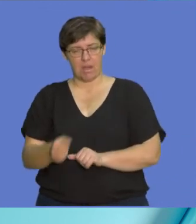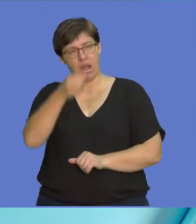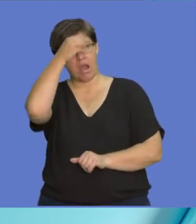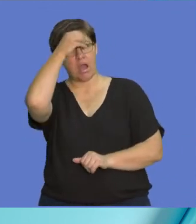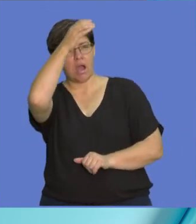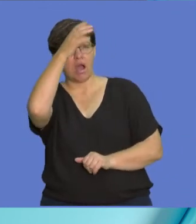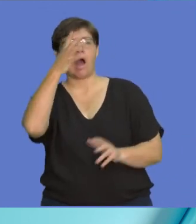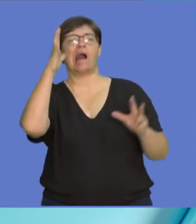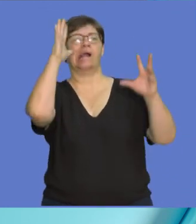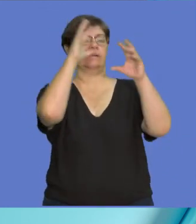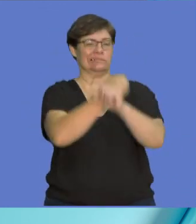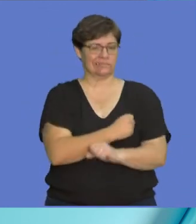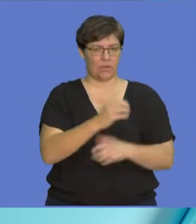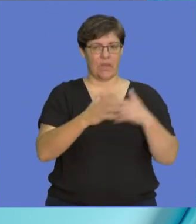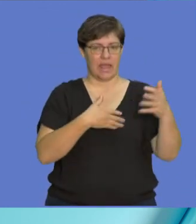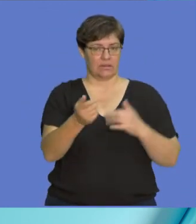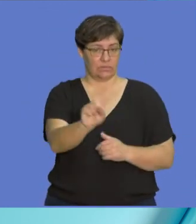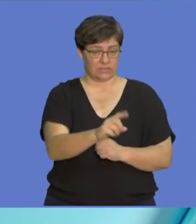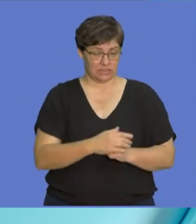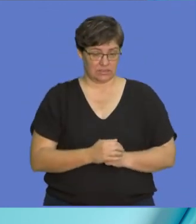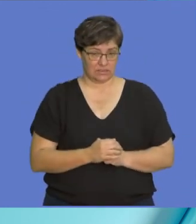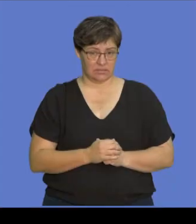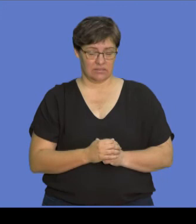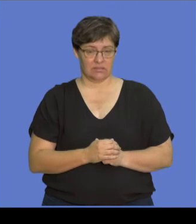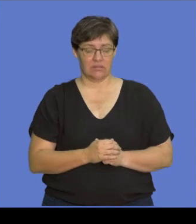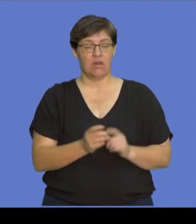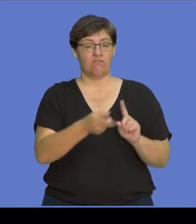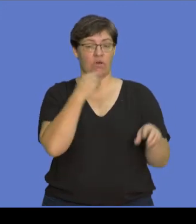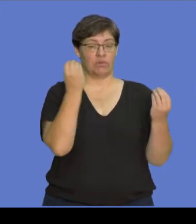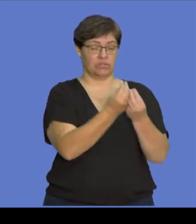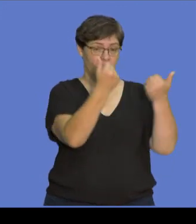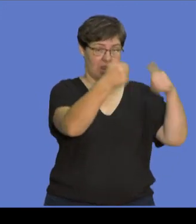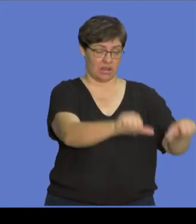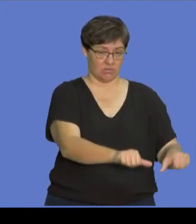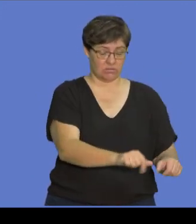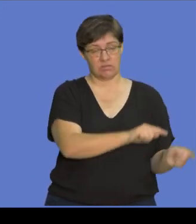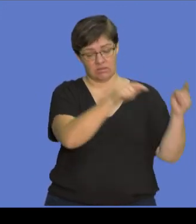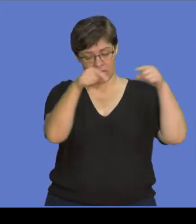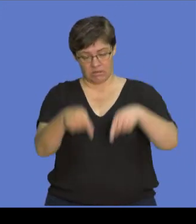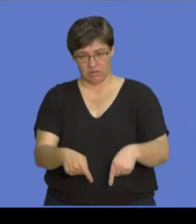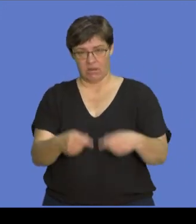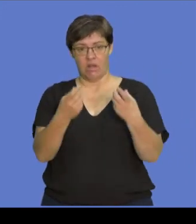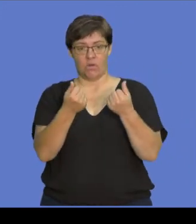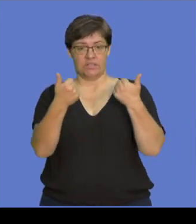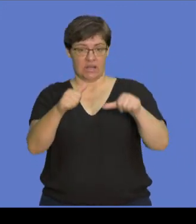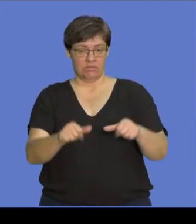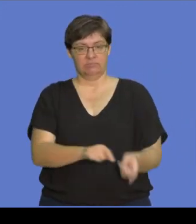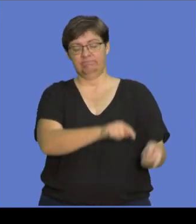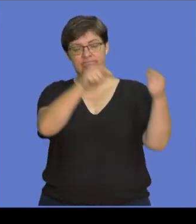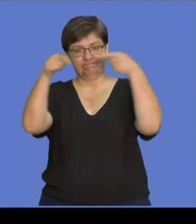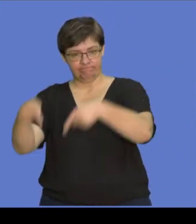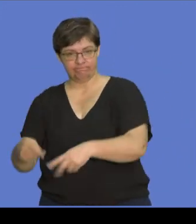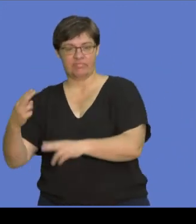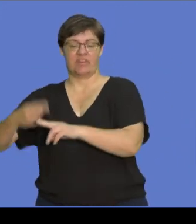a concept idea of what we're dealing with. Remember, it's from your stock account into your cost account